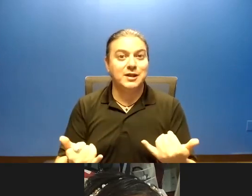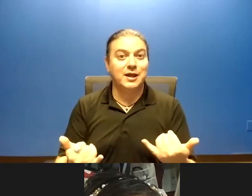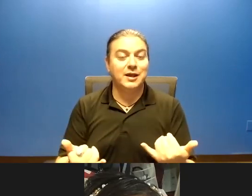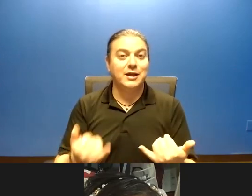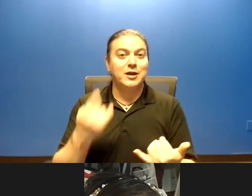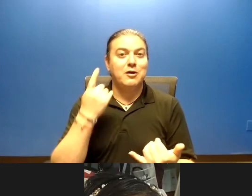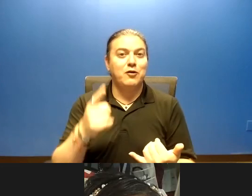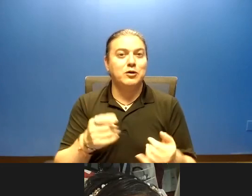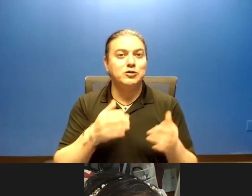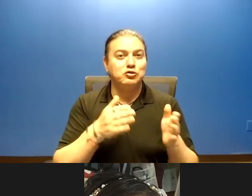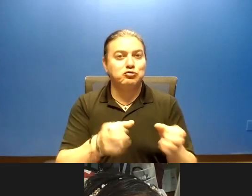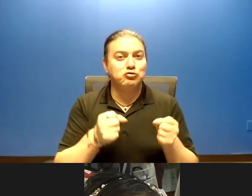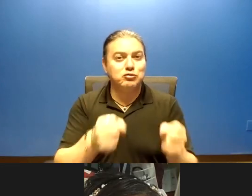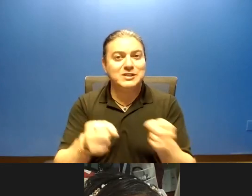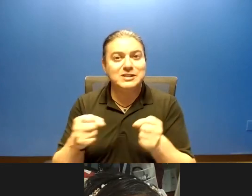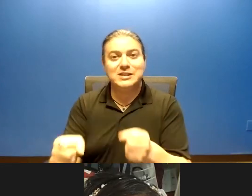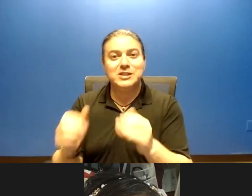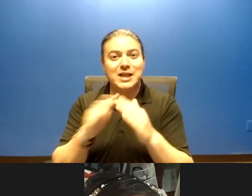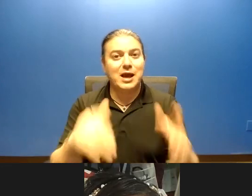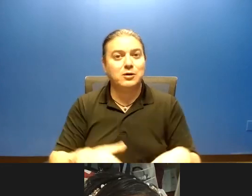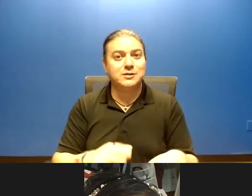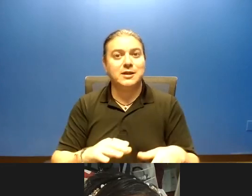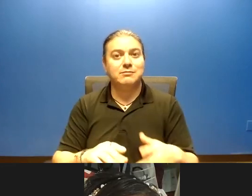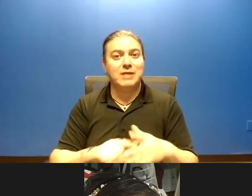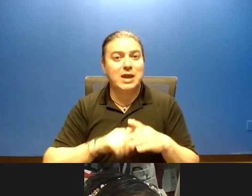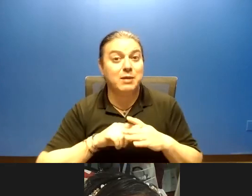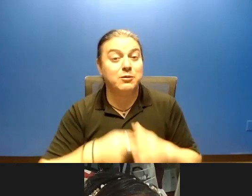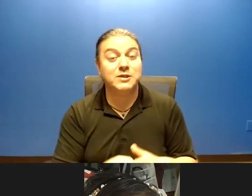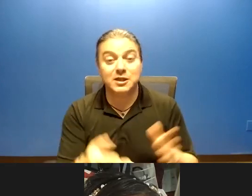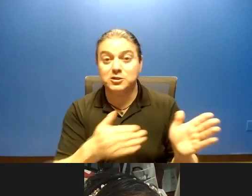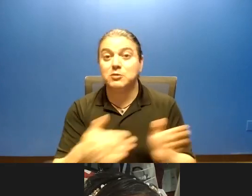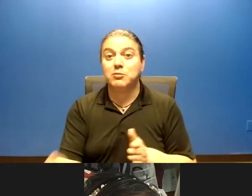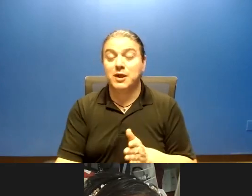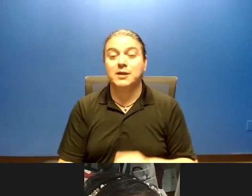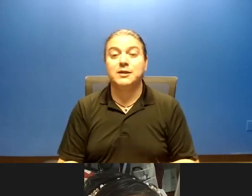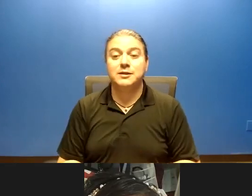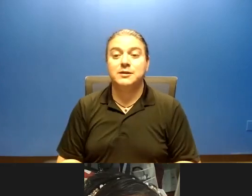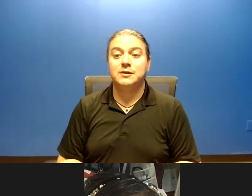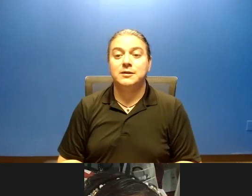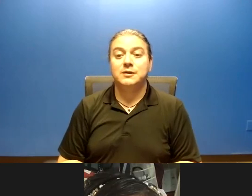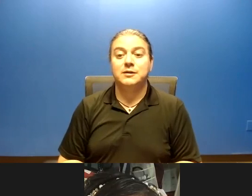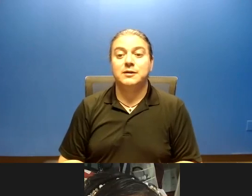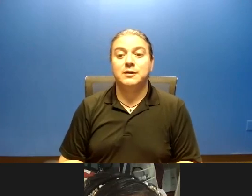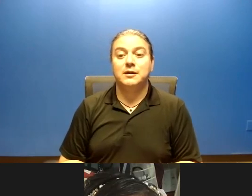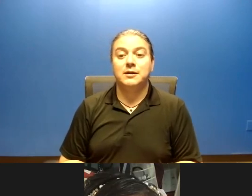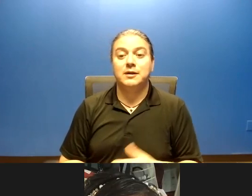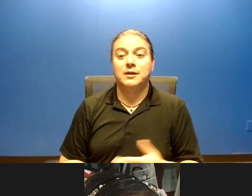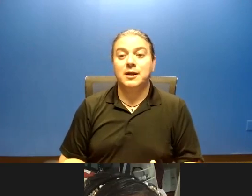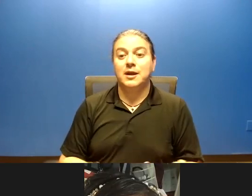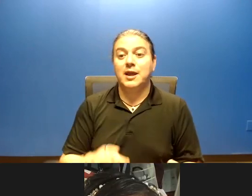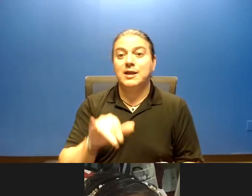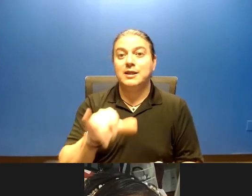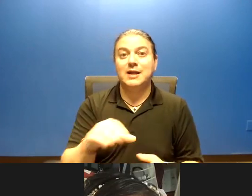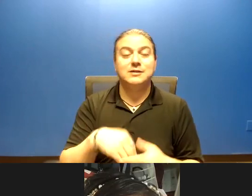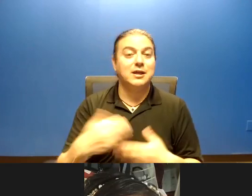implementation plan, which we've spent the last 14 months building out strategies for affordable housing in San Antonio. And that's in